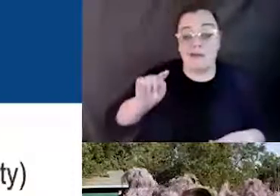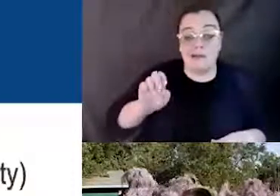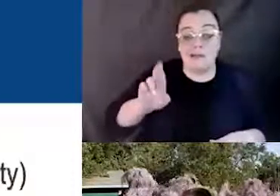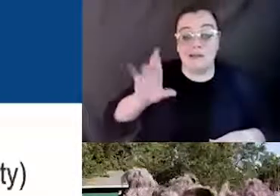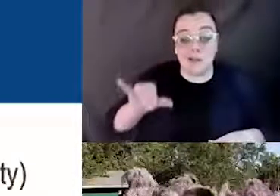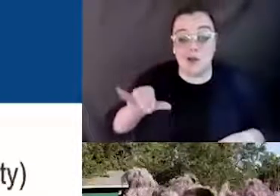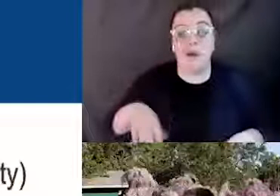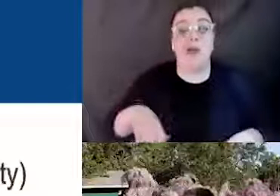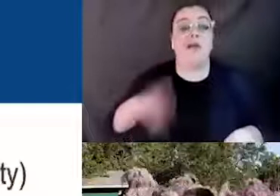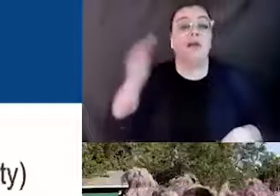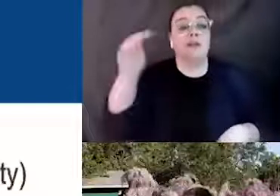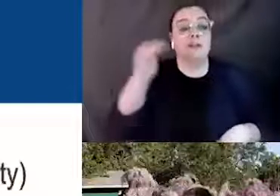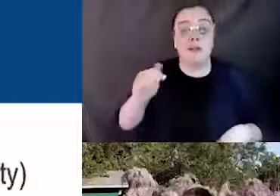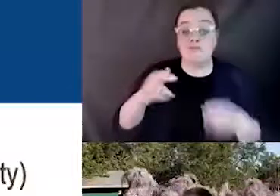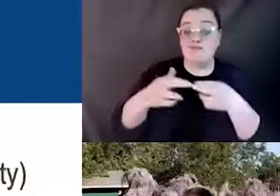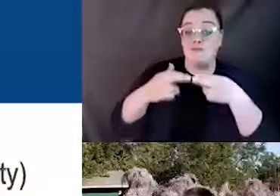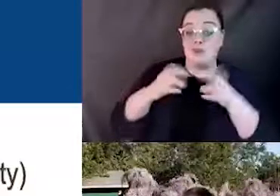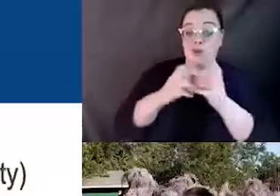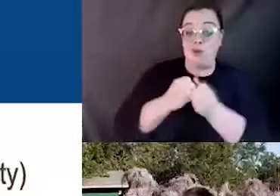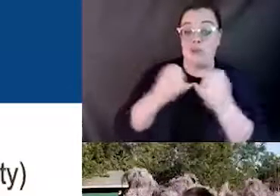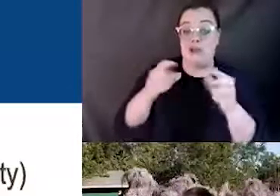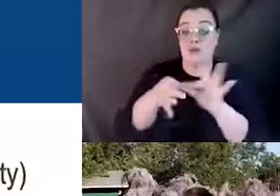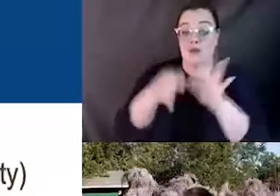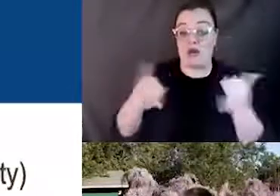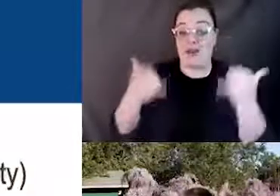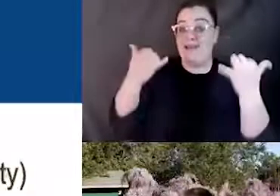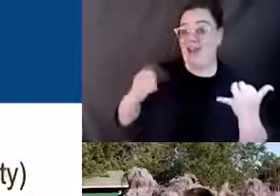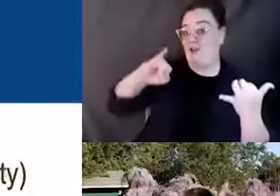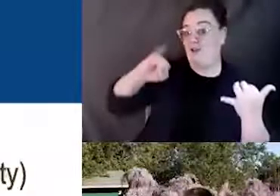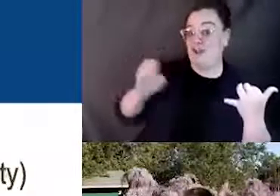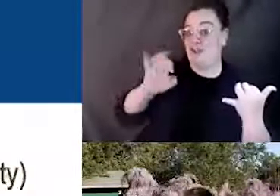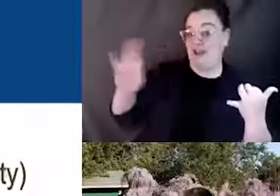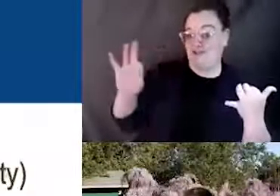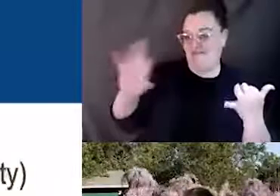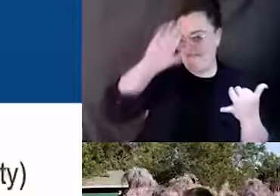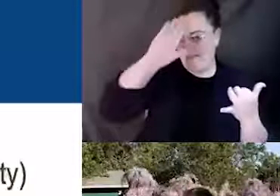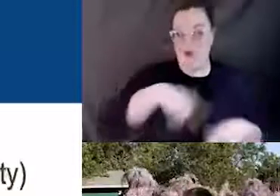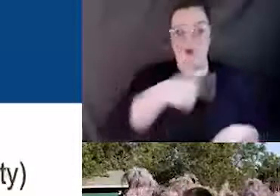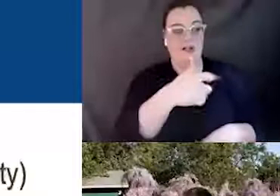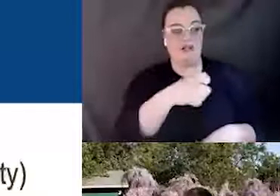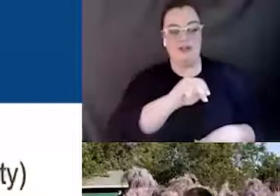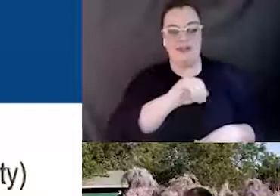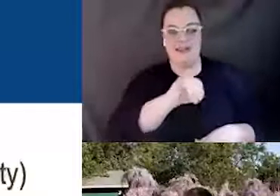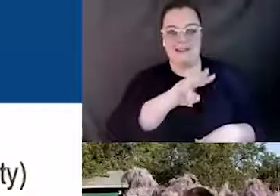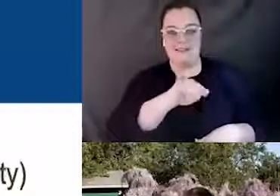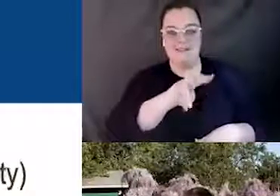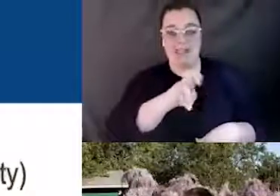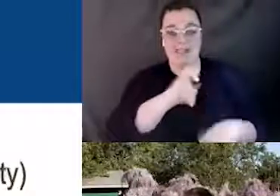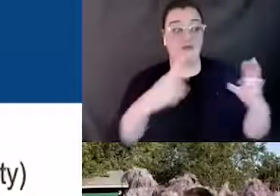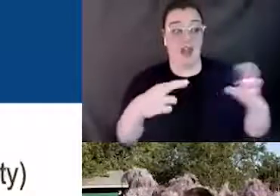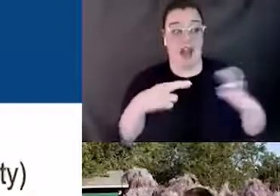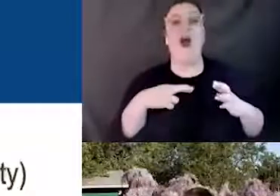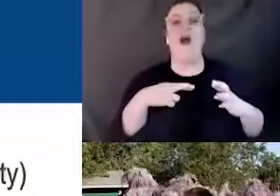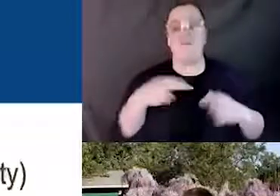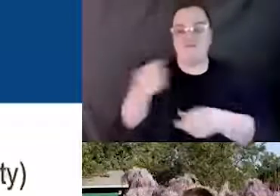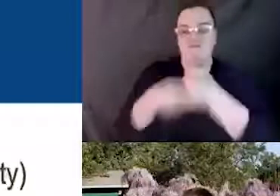workshop coordinator now is Jeff Arith. We know Genevieve retired, so congratulations to Genevieve and welcome to Jeff, and thank you for